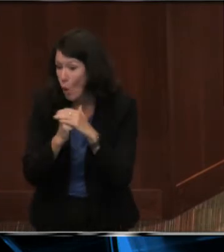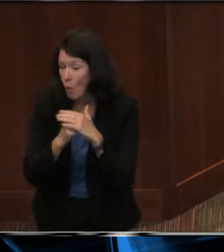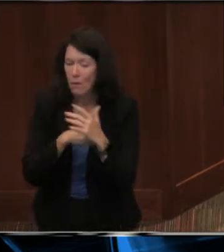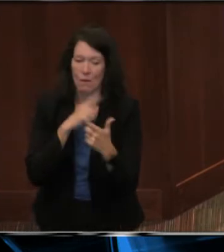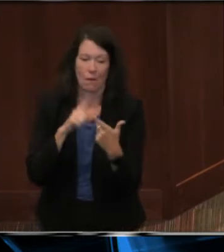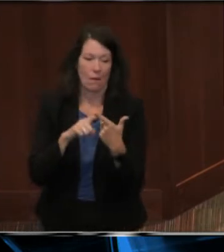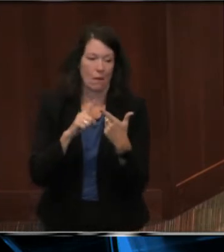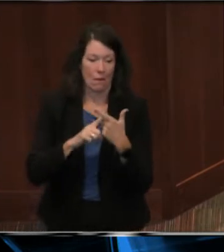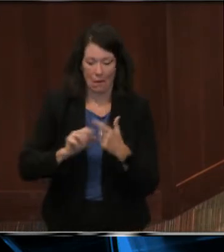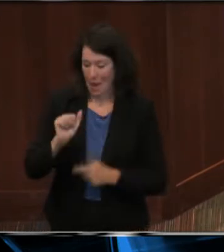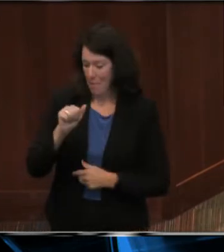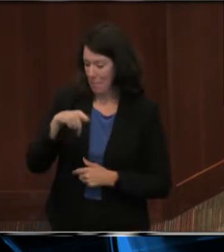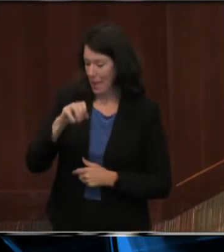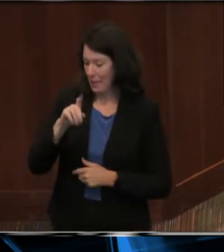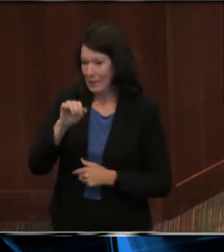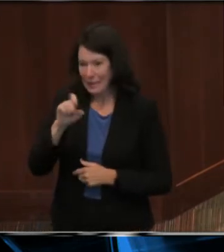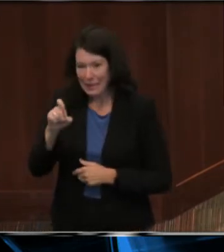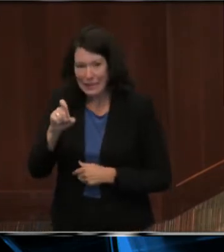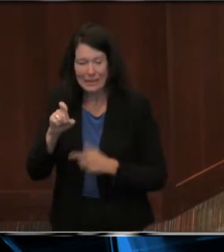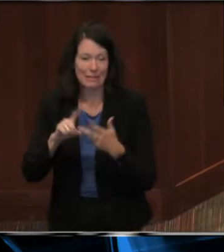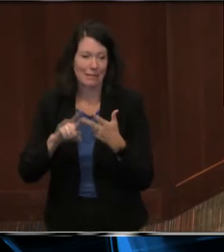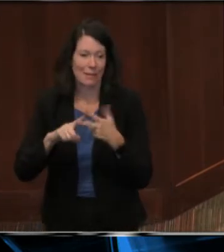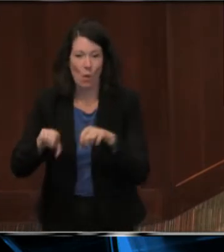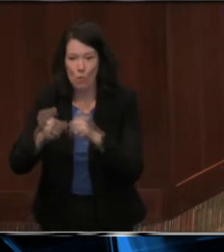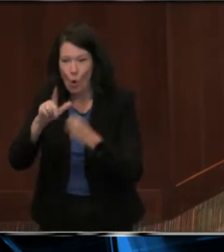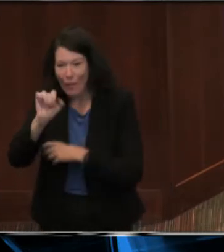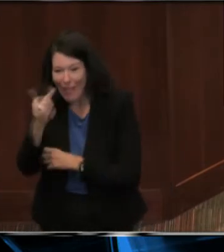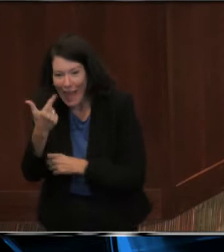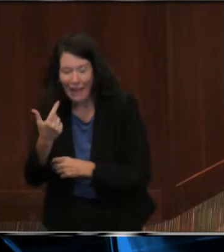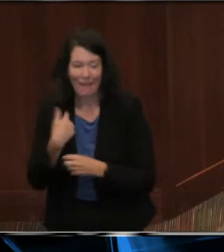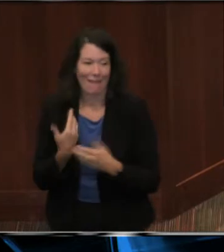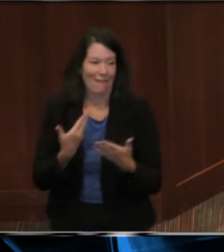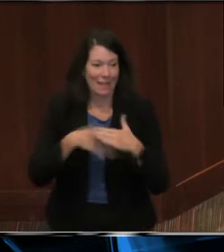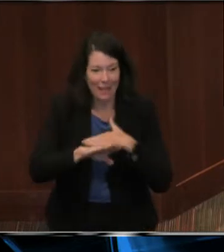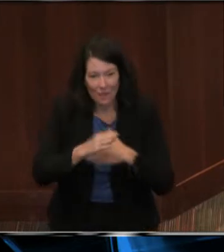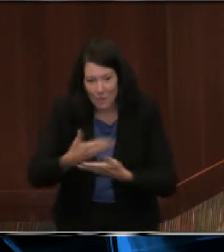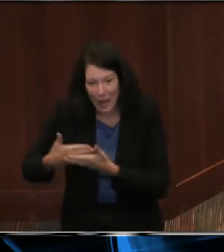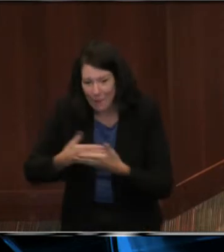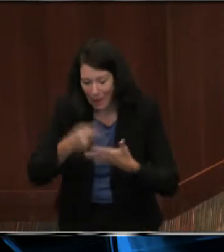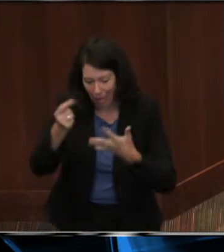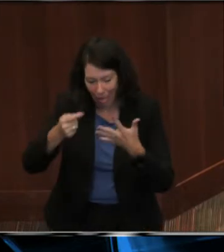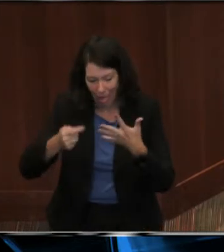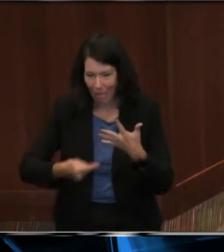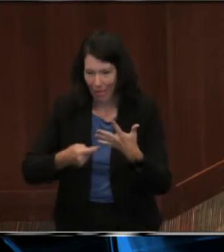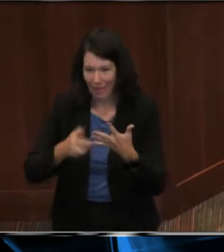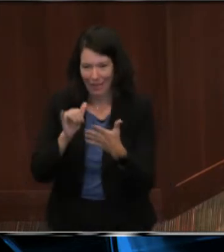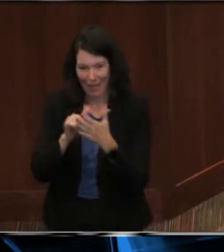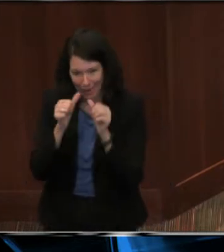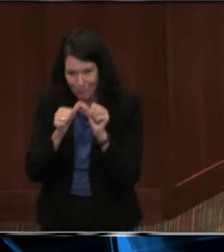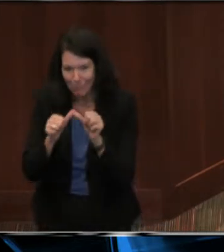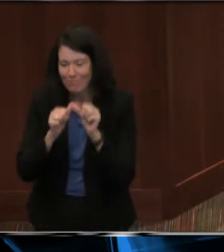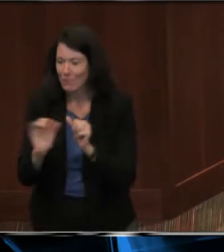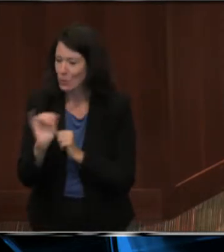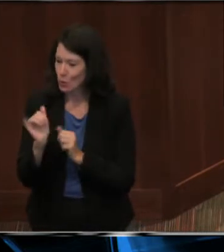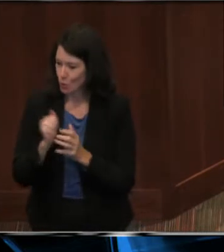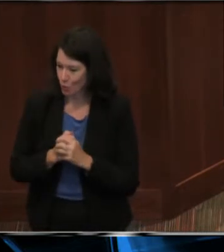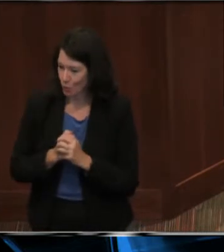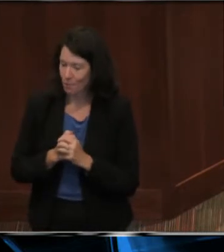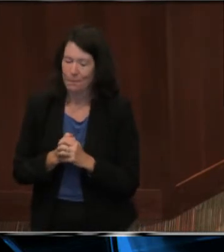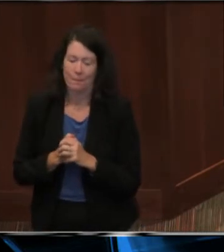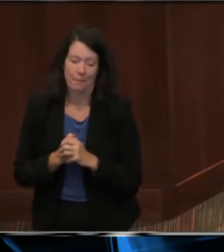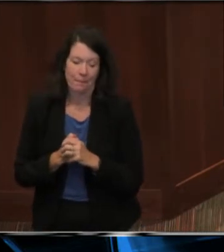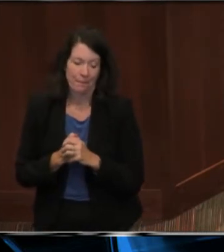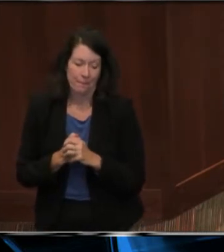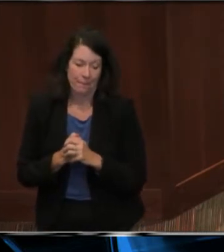have appendicitis, we need to deliver a baby, or we broke our leg. So we really want to be cognizant of all of these